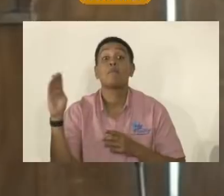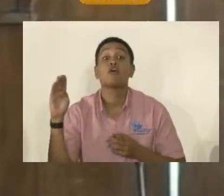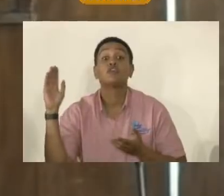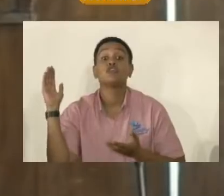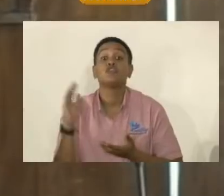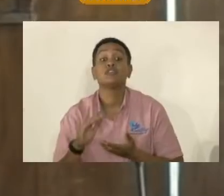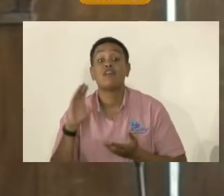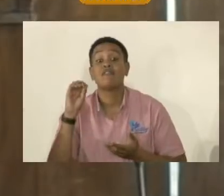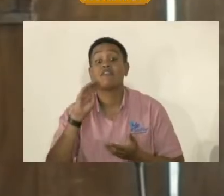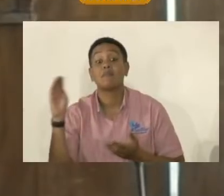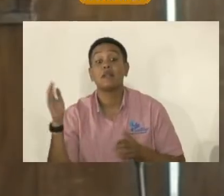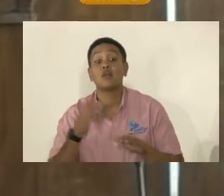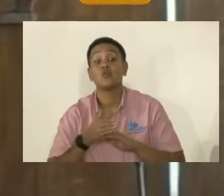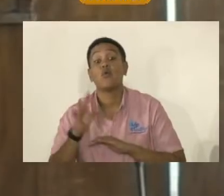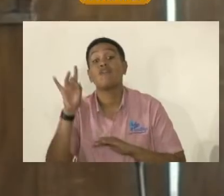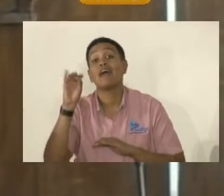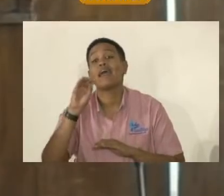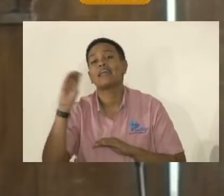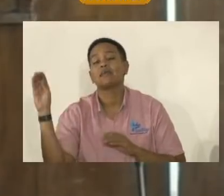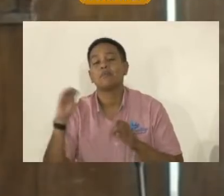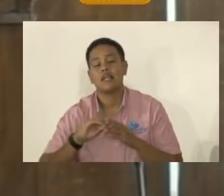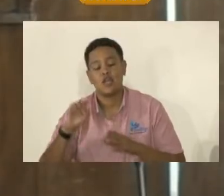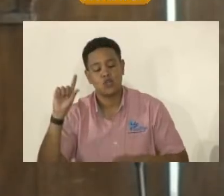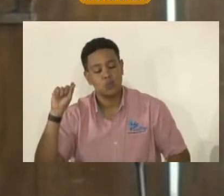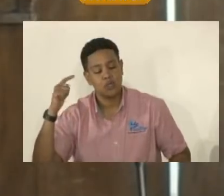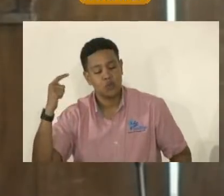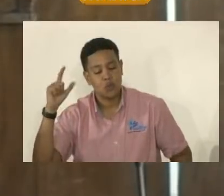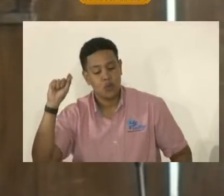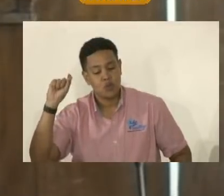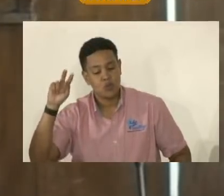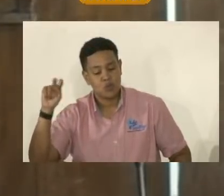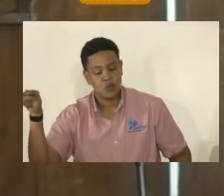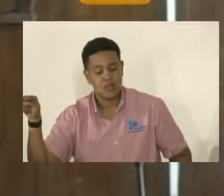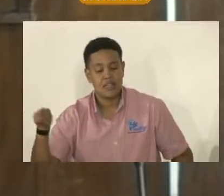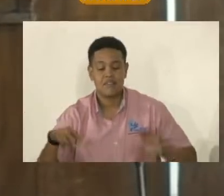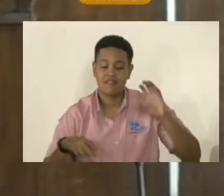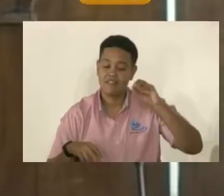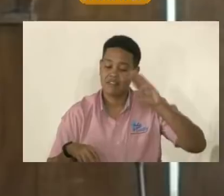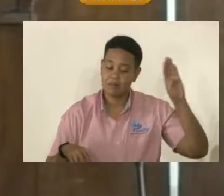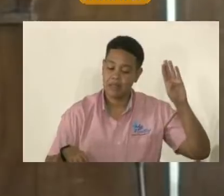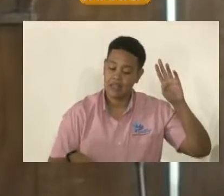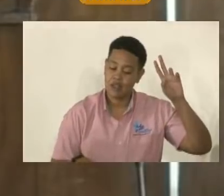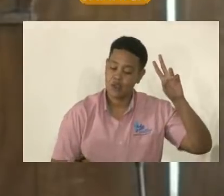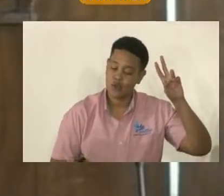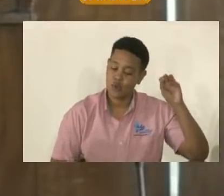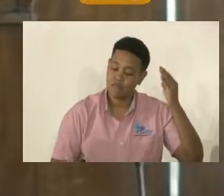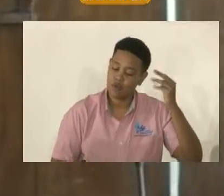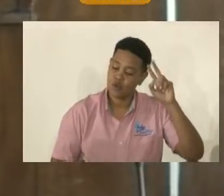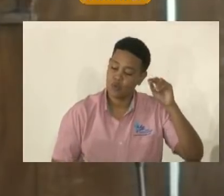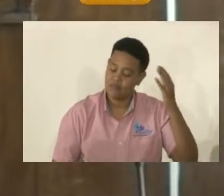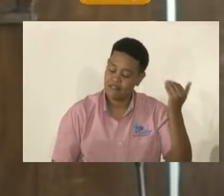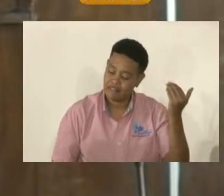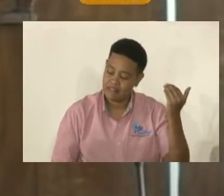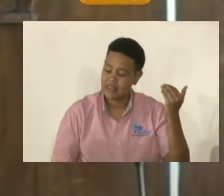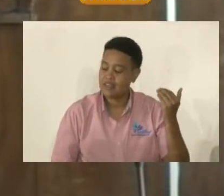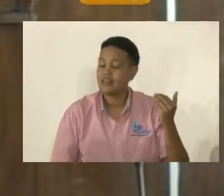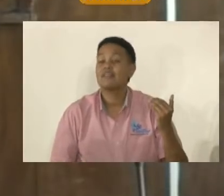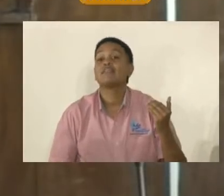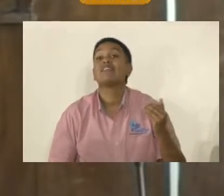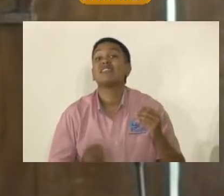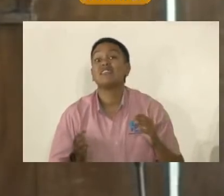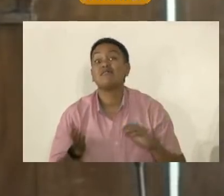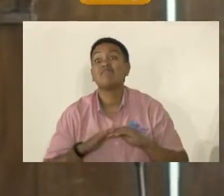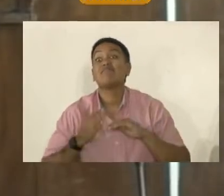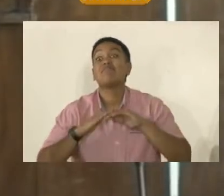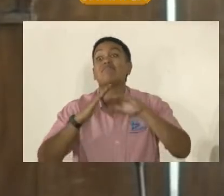80 billion in 21-22. 50 billion in 2014-2015, climbing gradually to